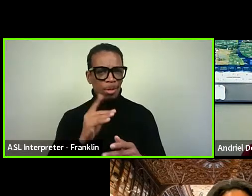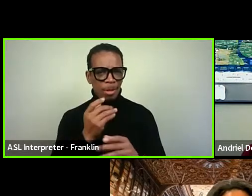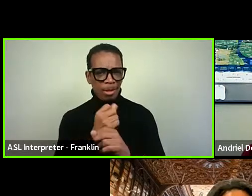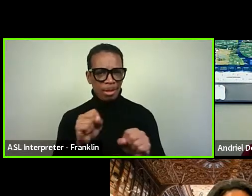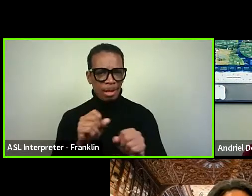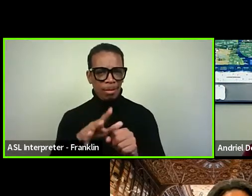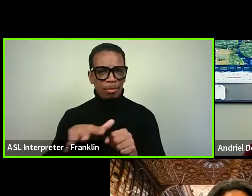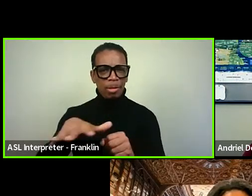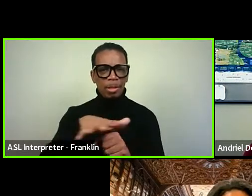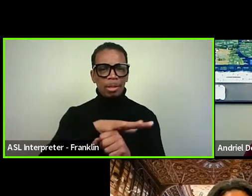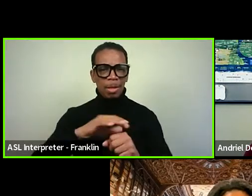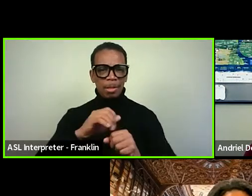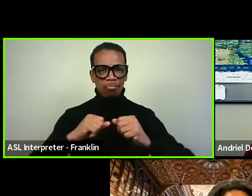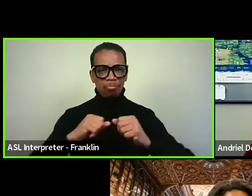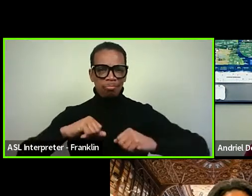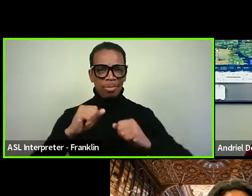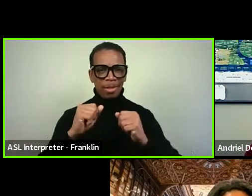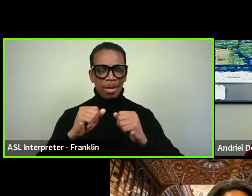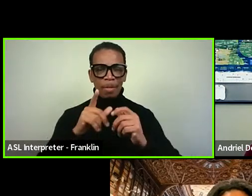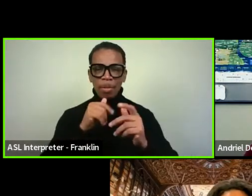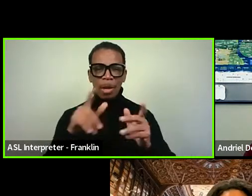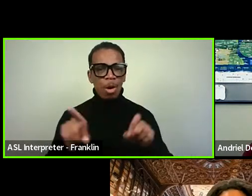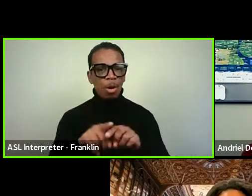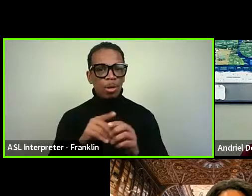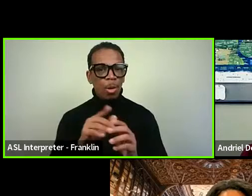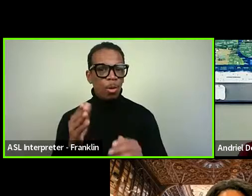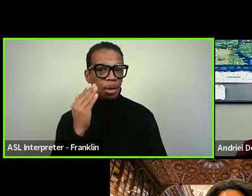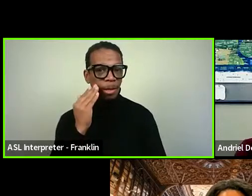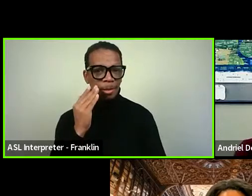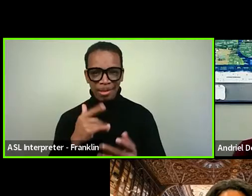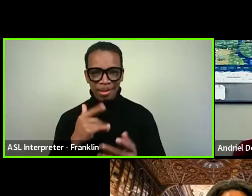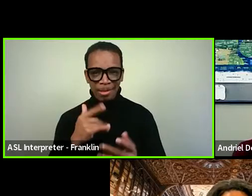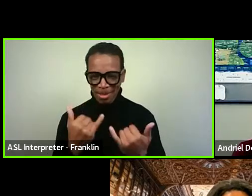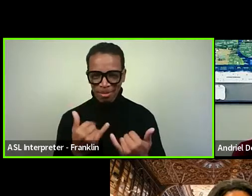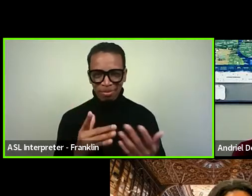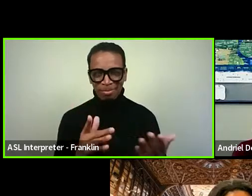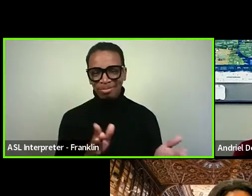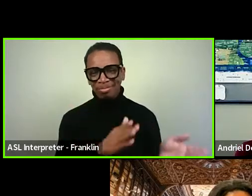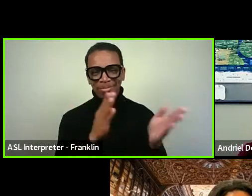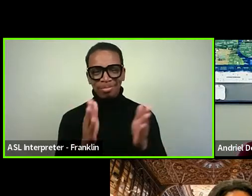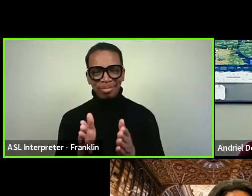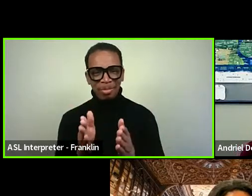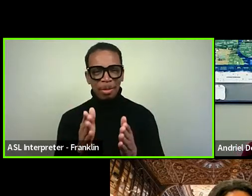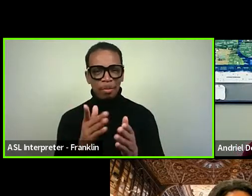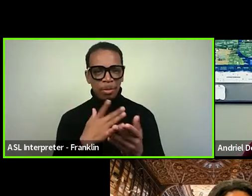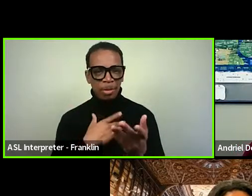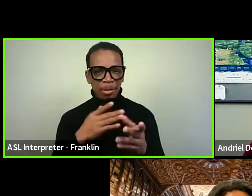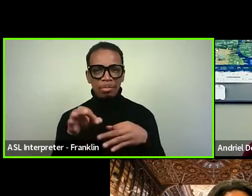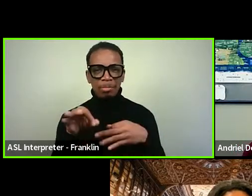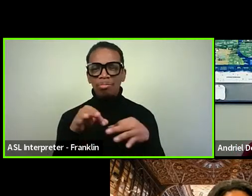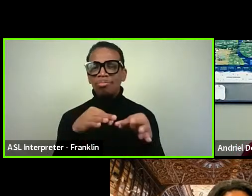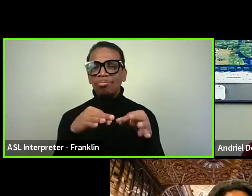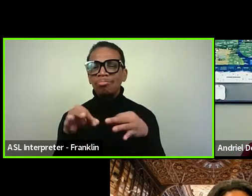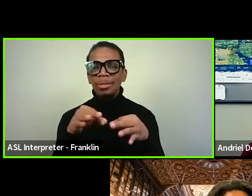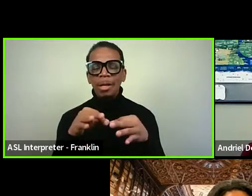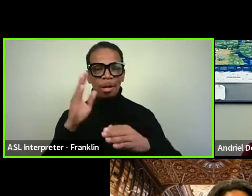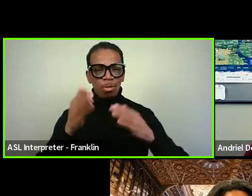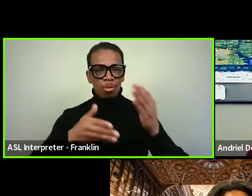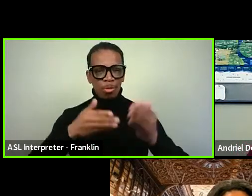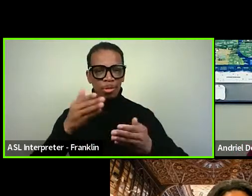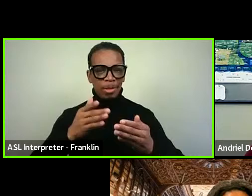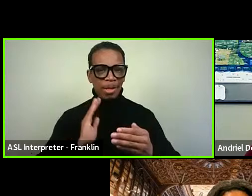developing consciousness. So with that, I am going to quickly walk through and introduce